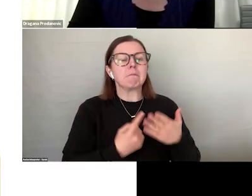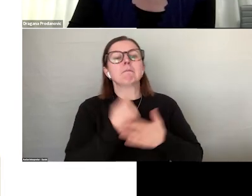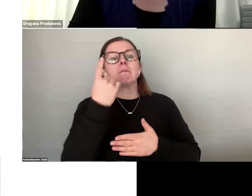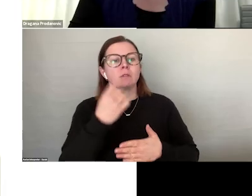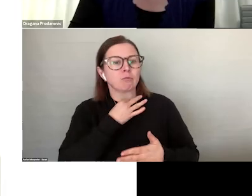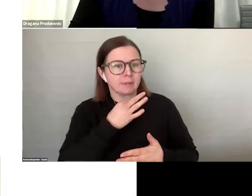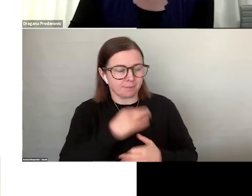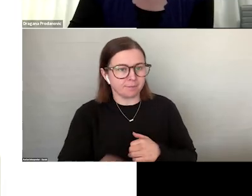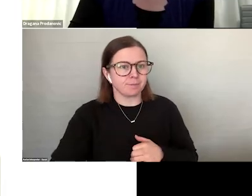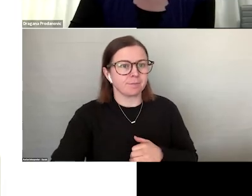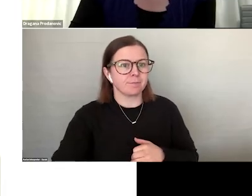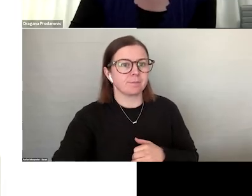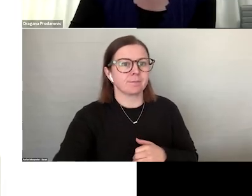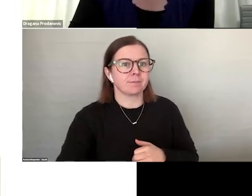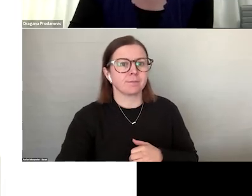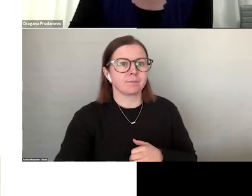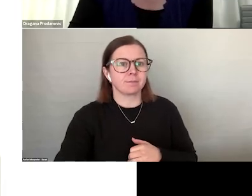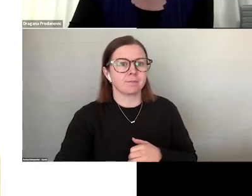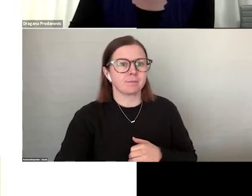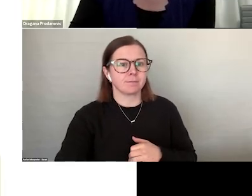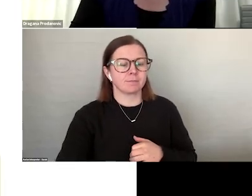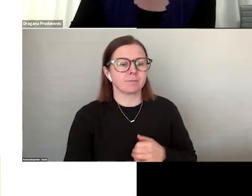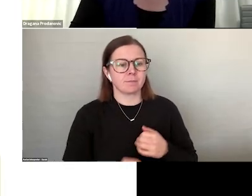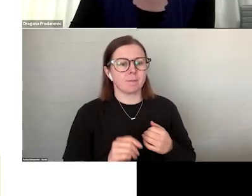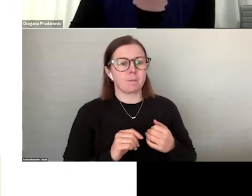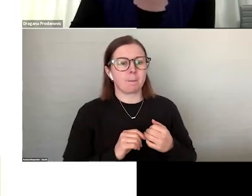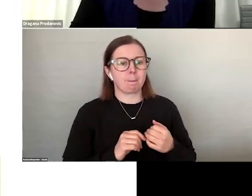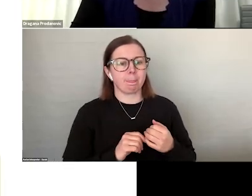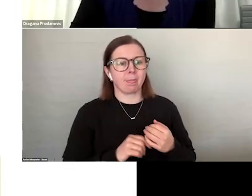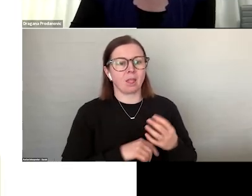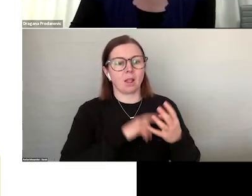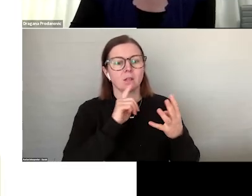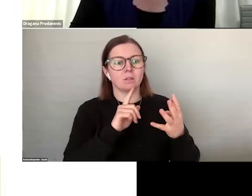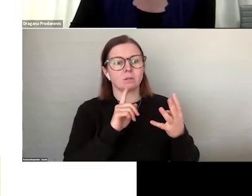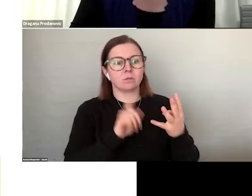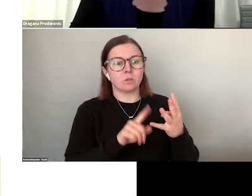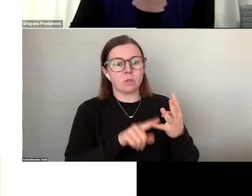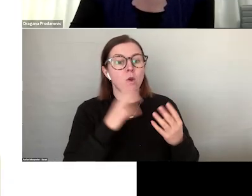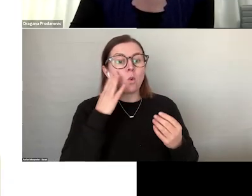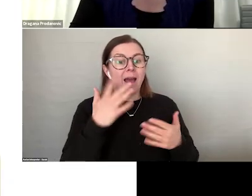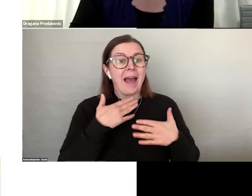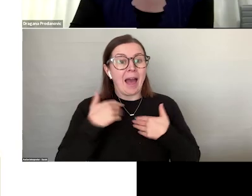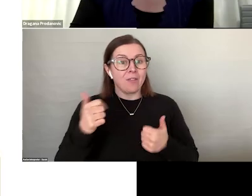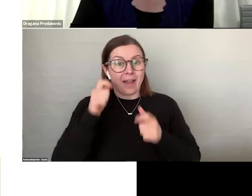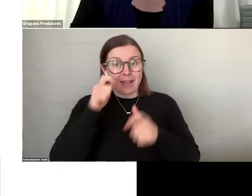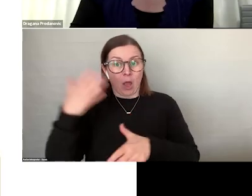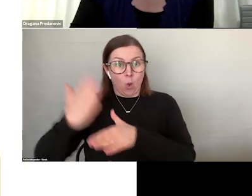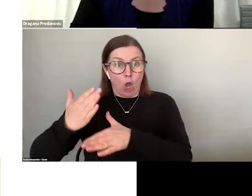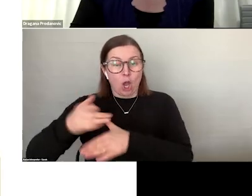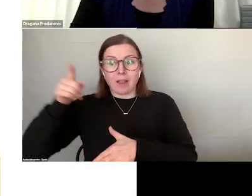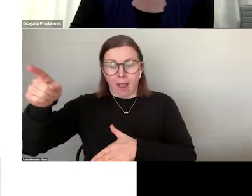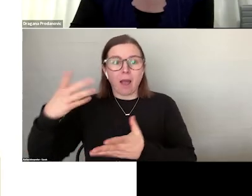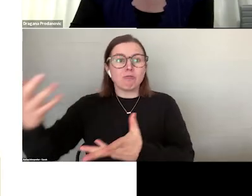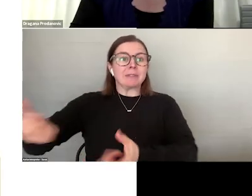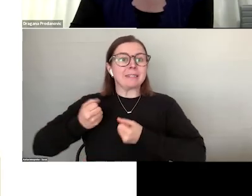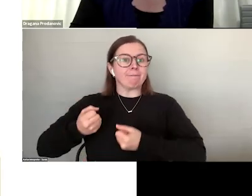The fourth component, capacity building, refers to when healthcare workers receive training to give better healthcare to people